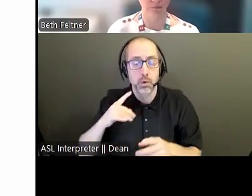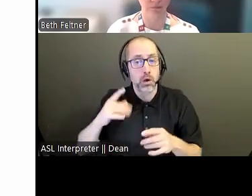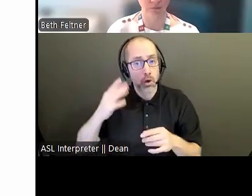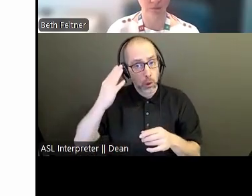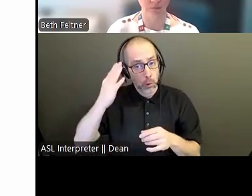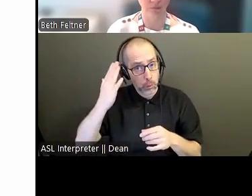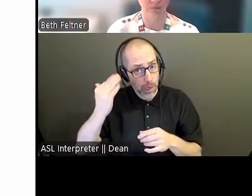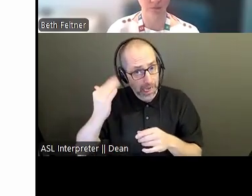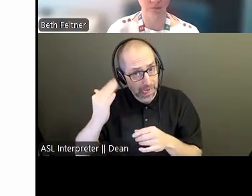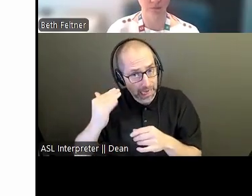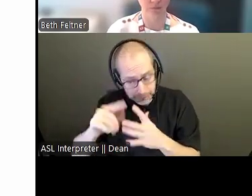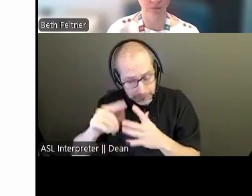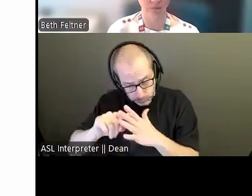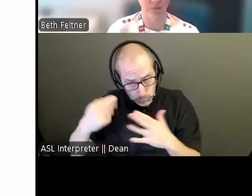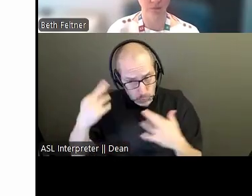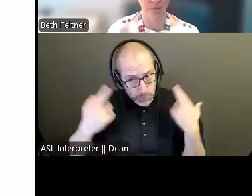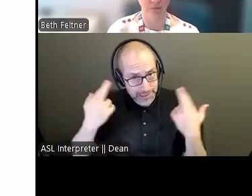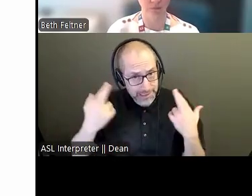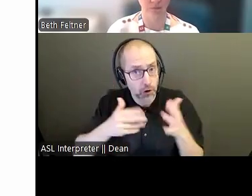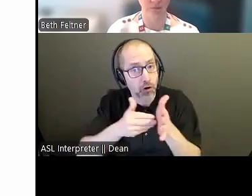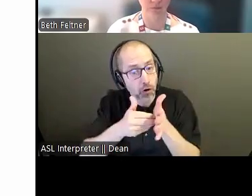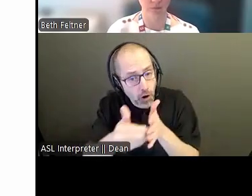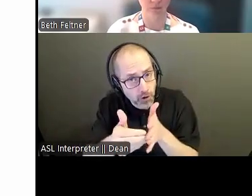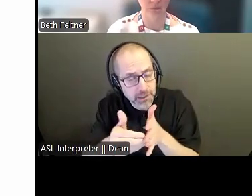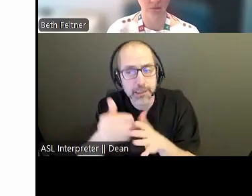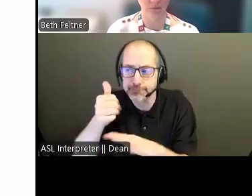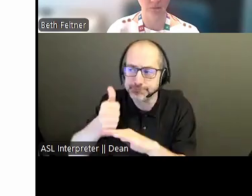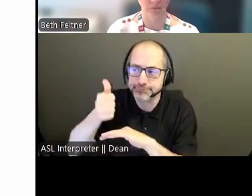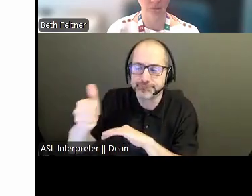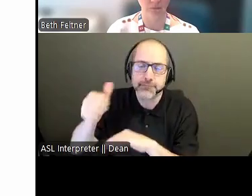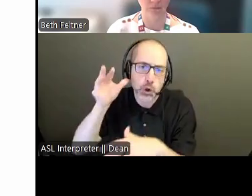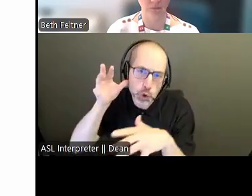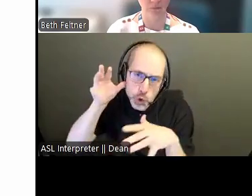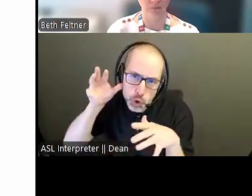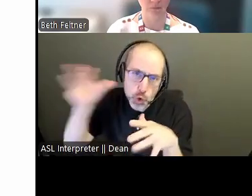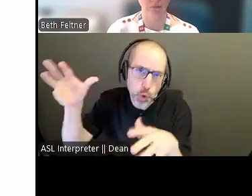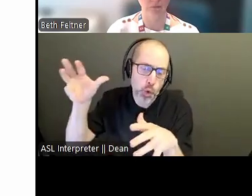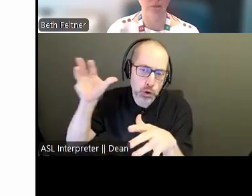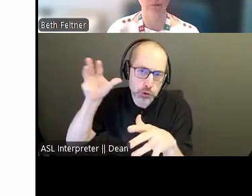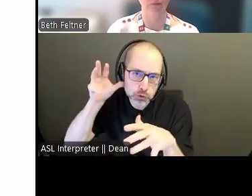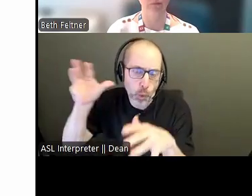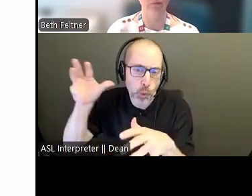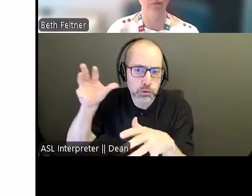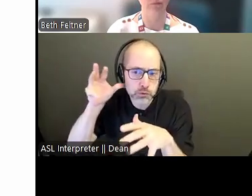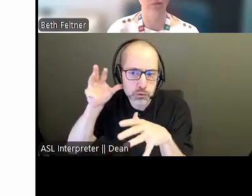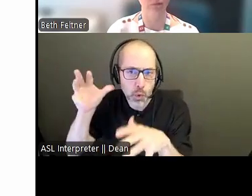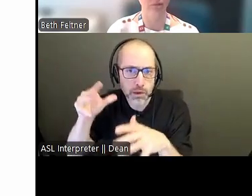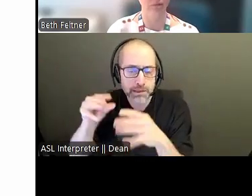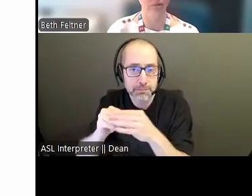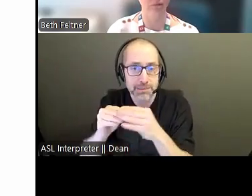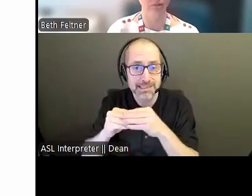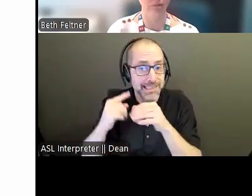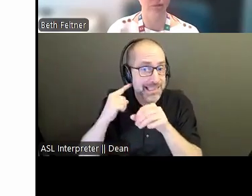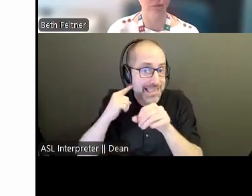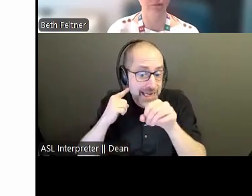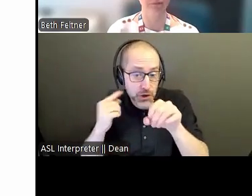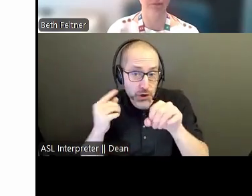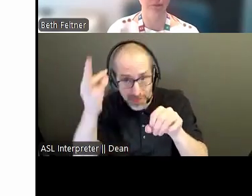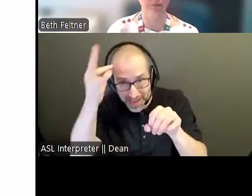common thing that we see. When we're exposed to loud noise, our hair cells have to work really hard and then they get